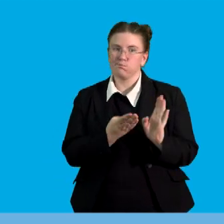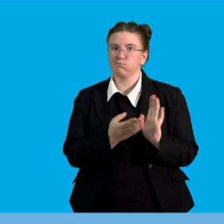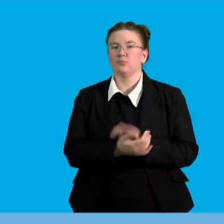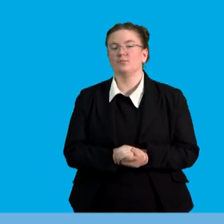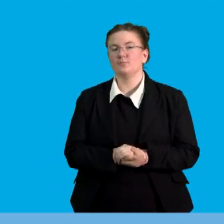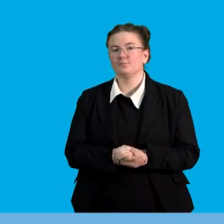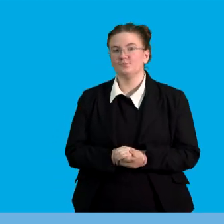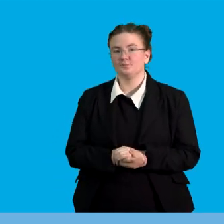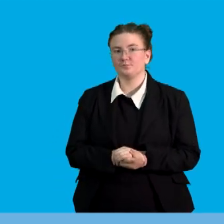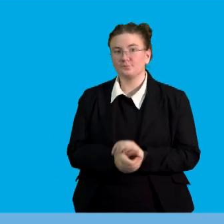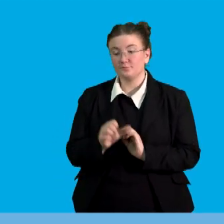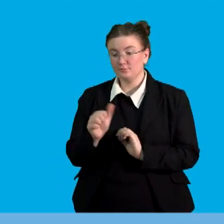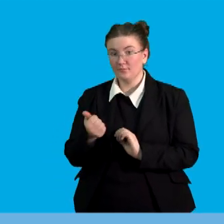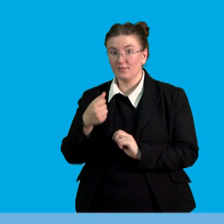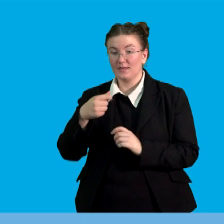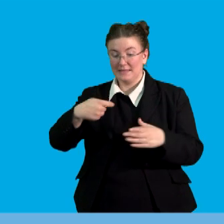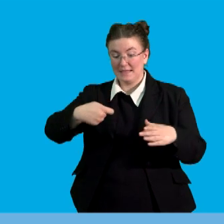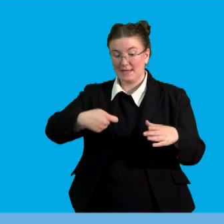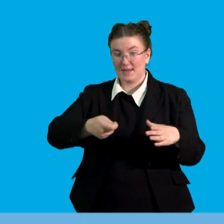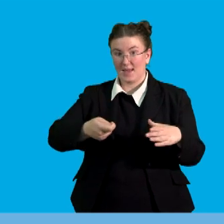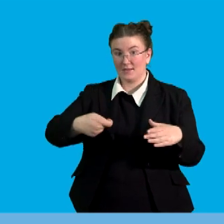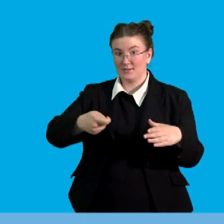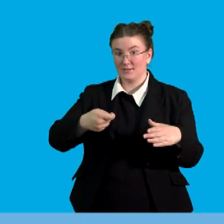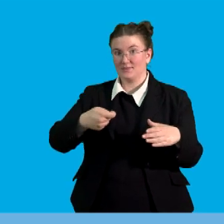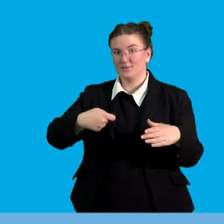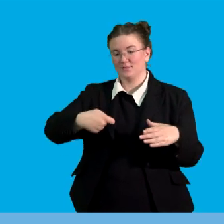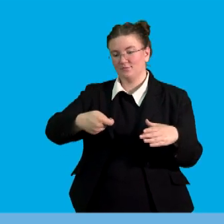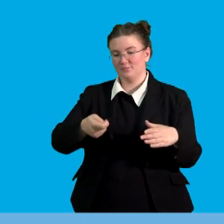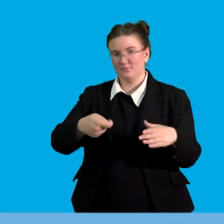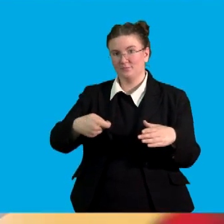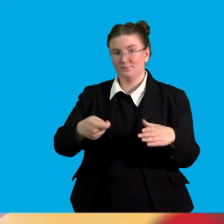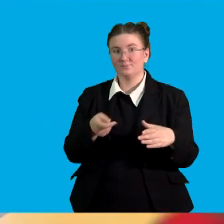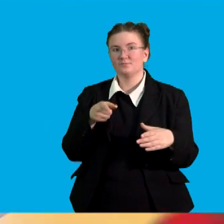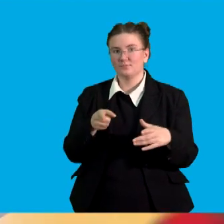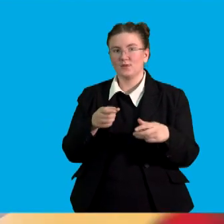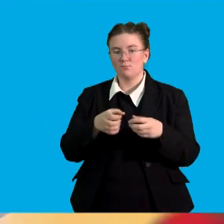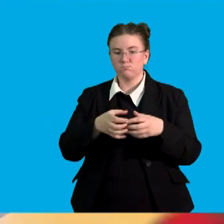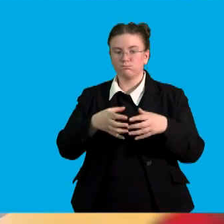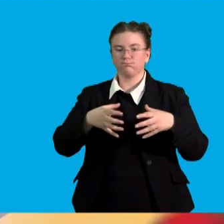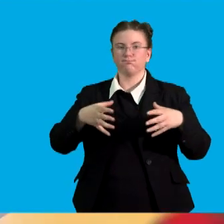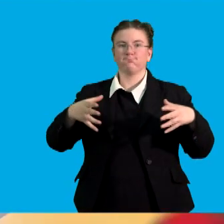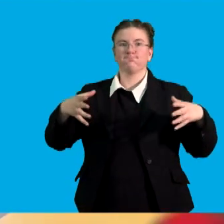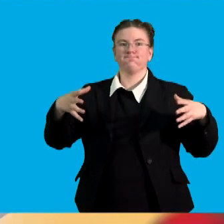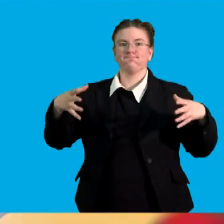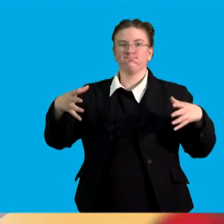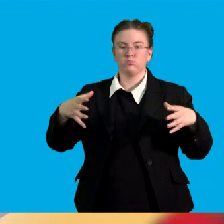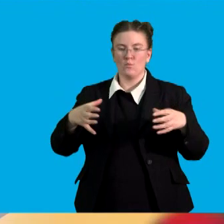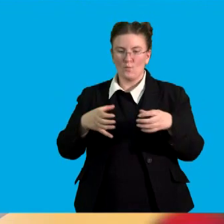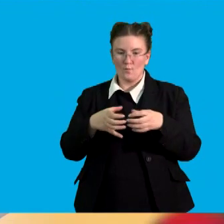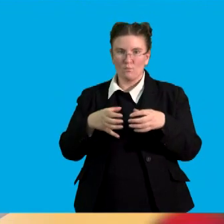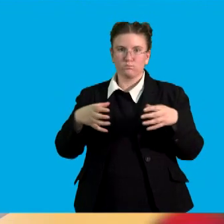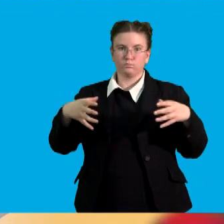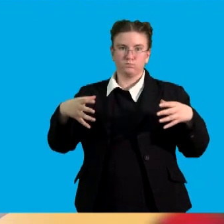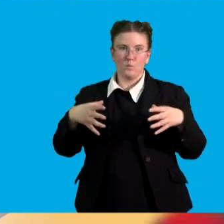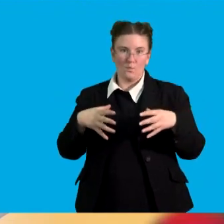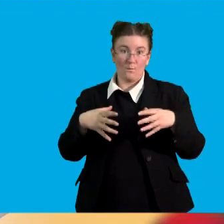There we go. Then the gas particles, we do know that the gas particles, they spread and fill the entire container in which they are